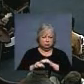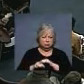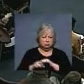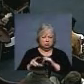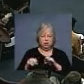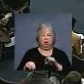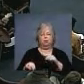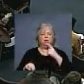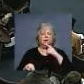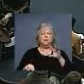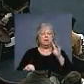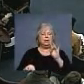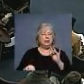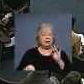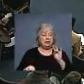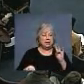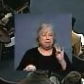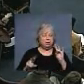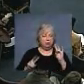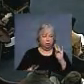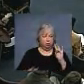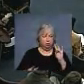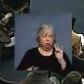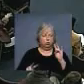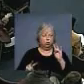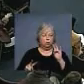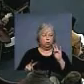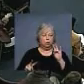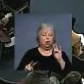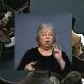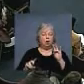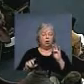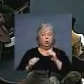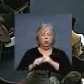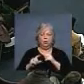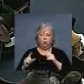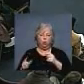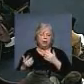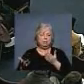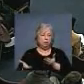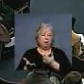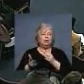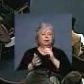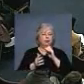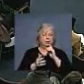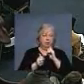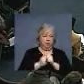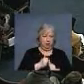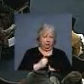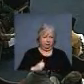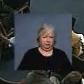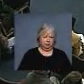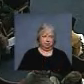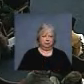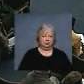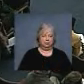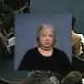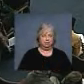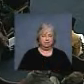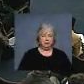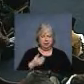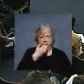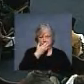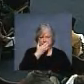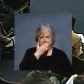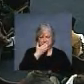By a vote of 7 to 2 to 1 present, the resolution is passed. Is